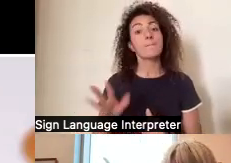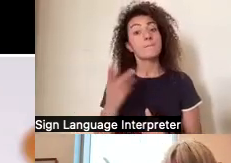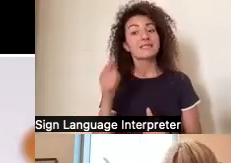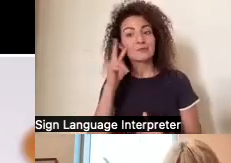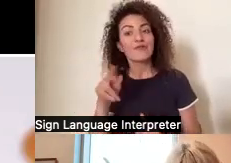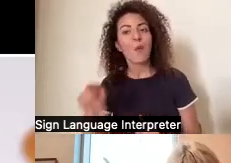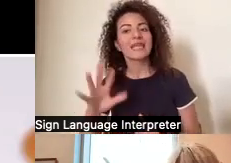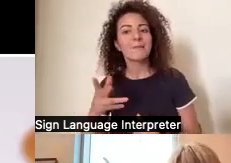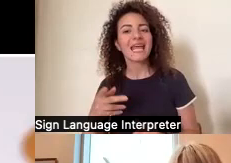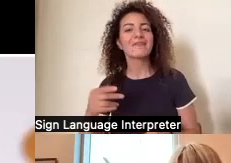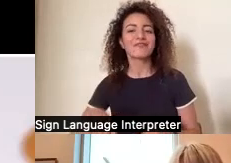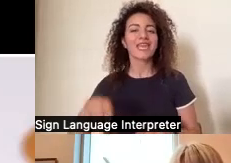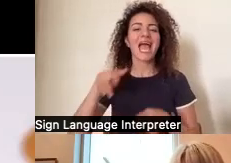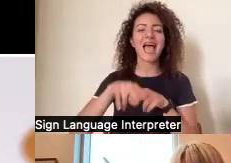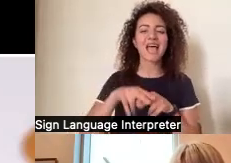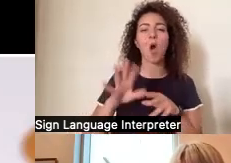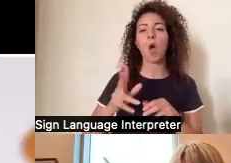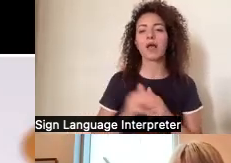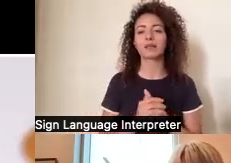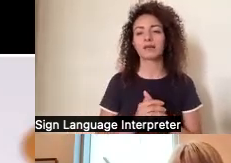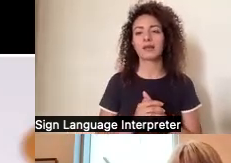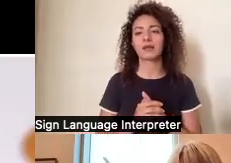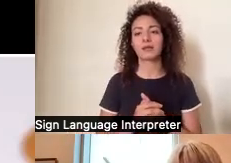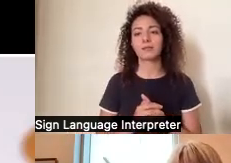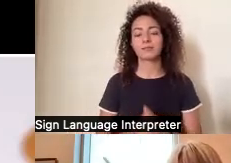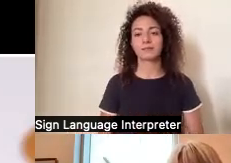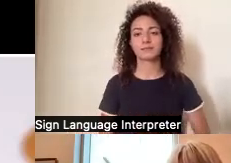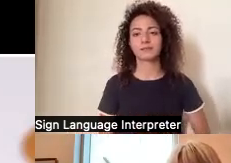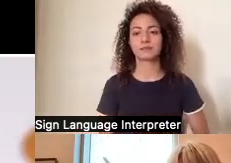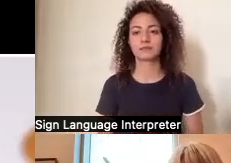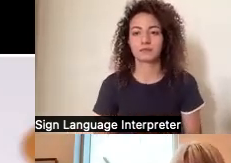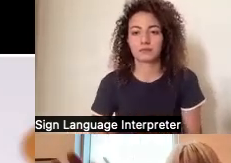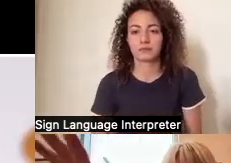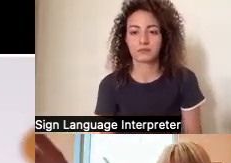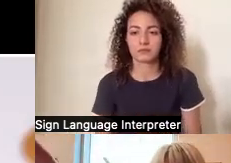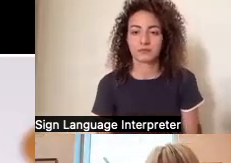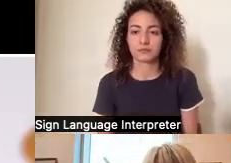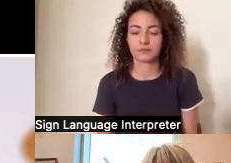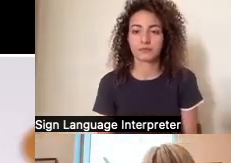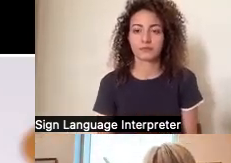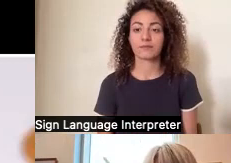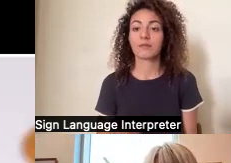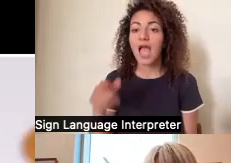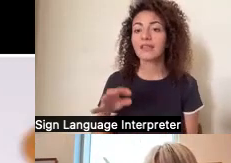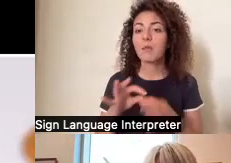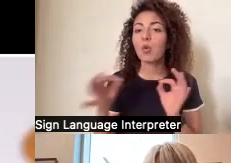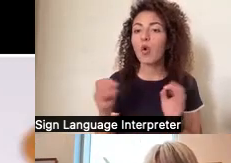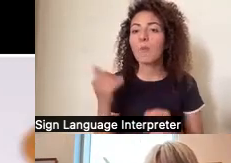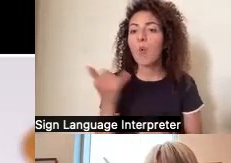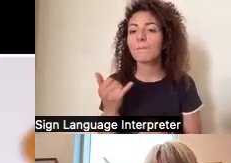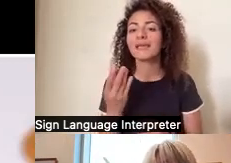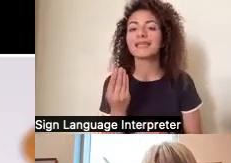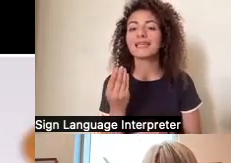in a sense, I think this is a really important aspect when we're thinking